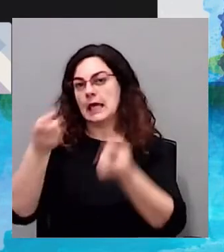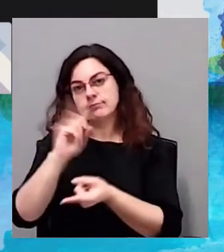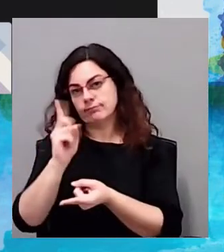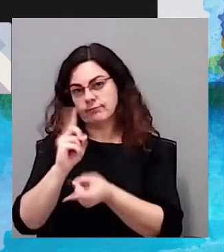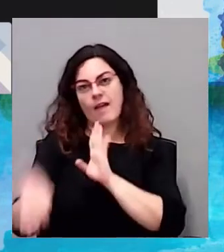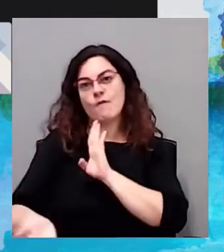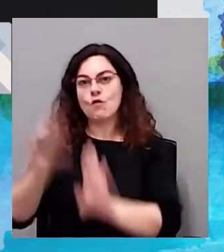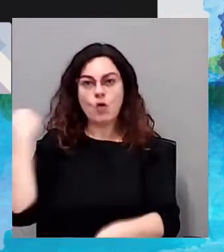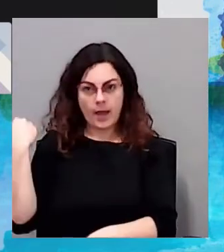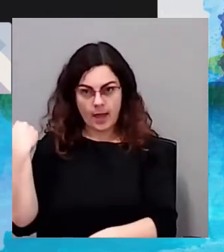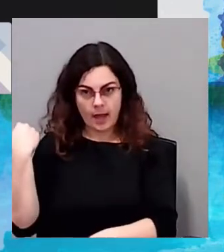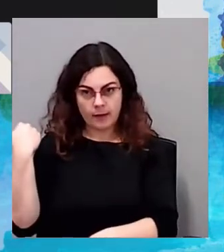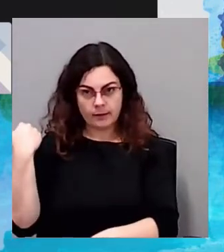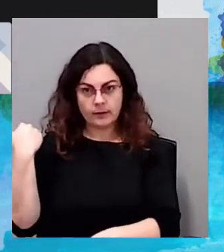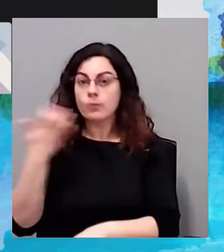We need to explain